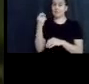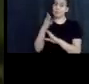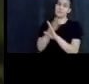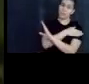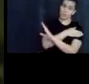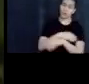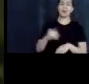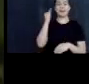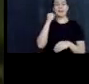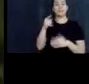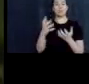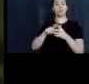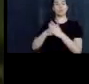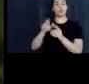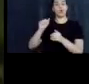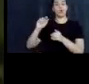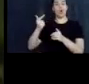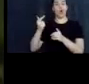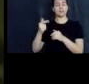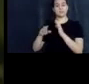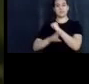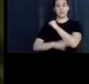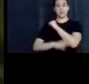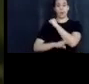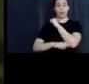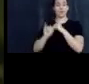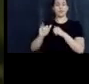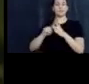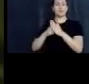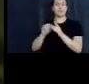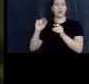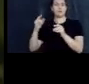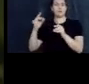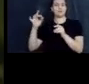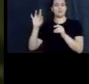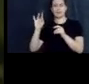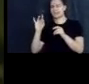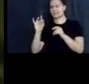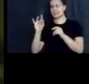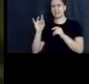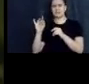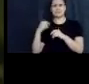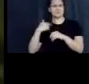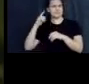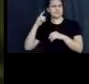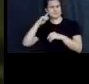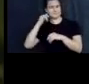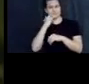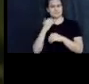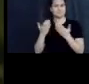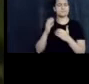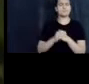semester, that will begin August 18th. And then just make sure you have everything in, your application, transcript, stuff like that by July